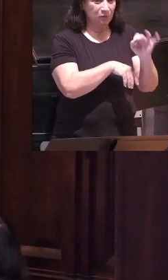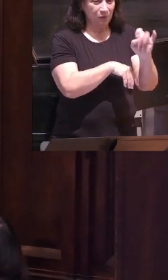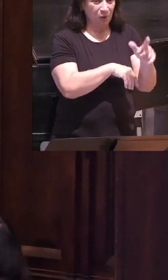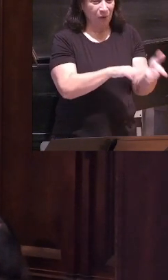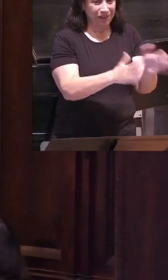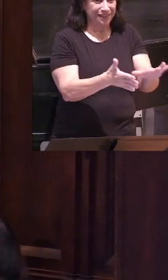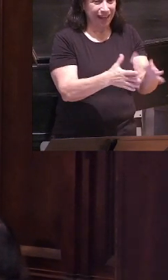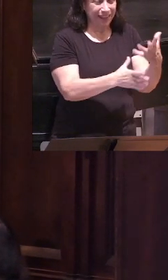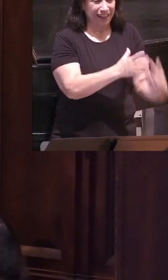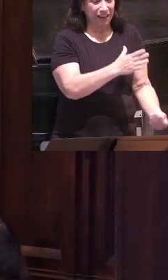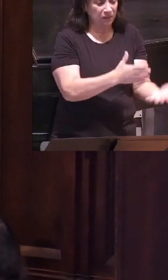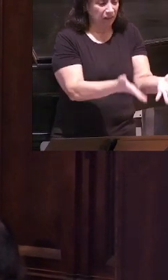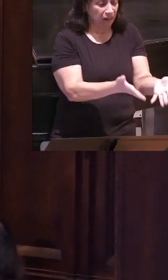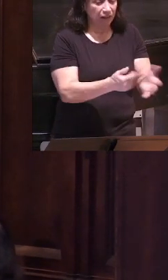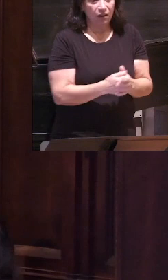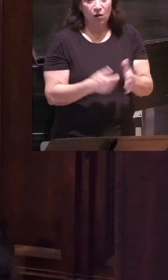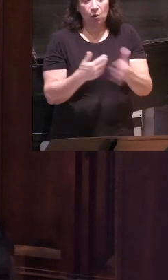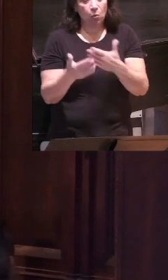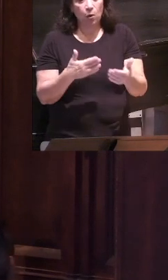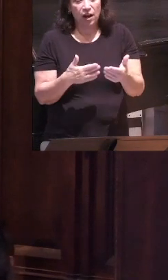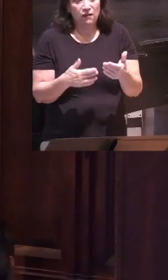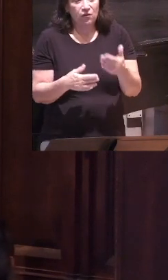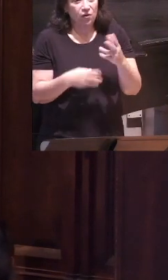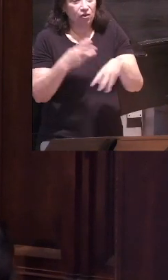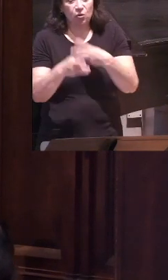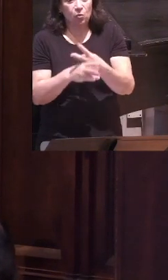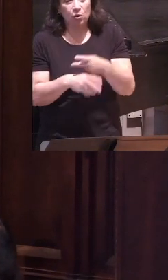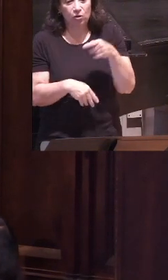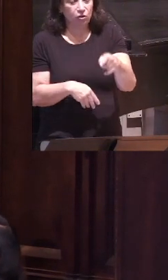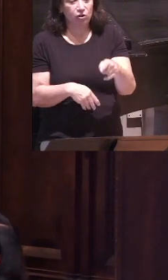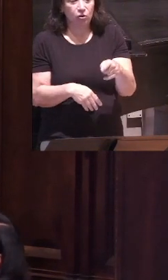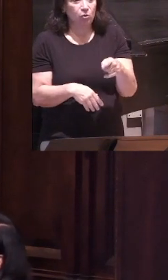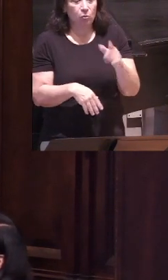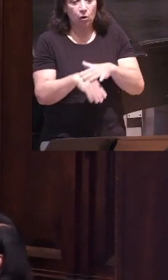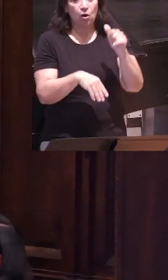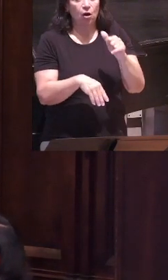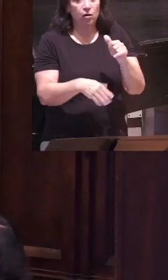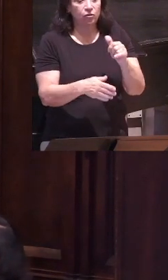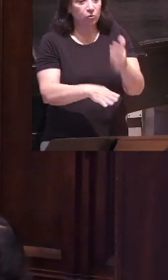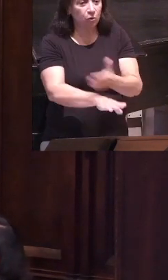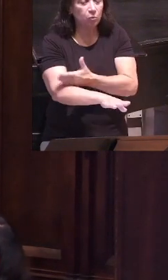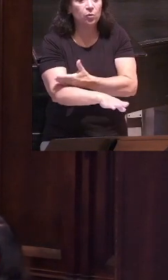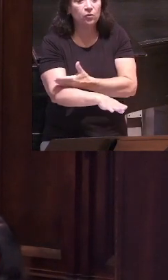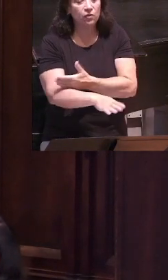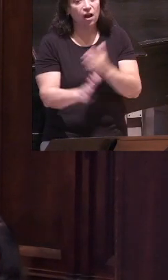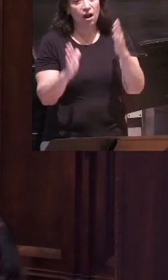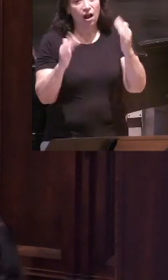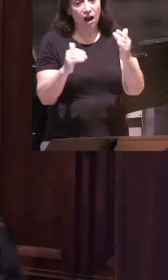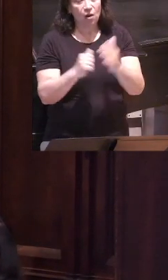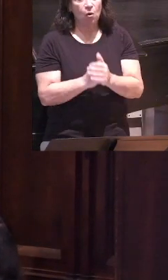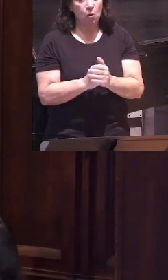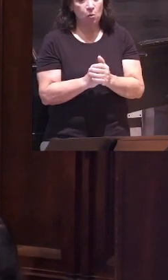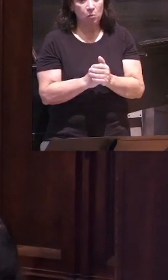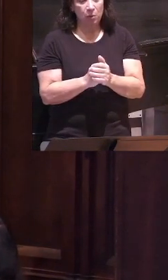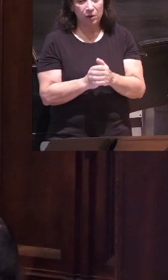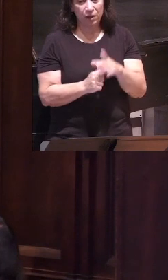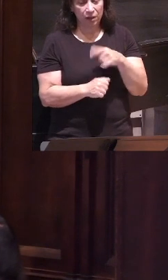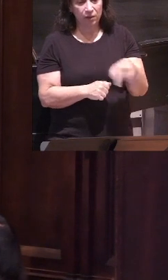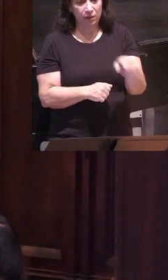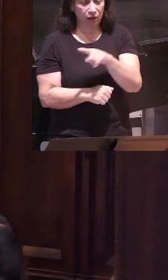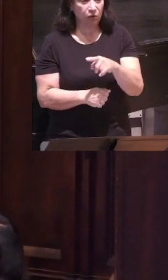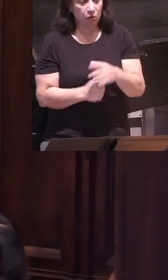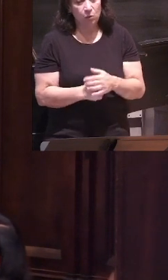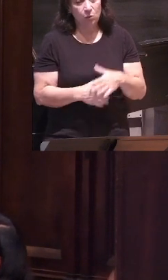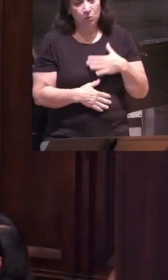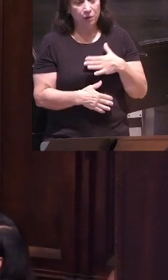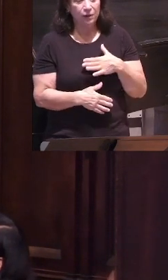Whatever universe you are called to make better, I just hope that they love and appreciate